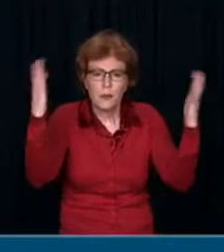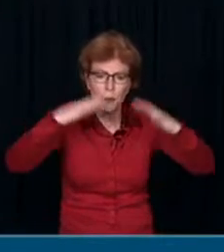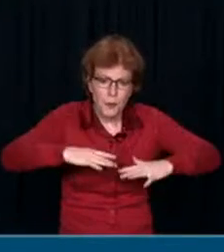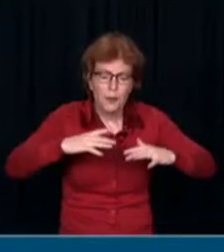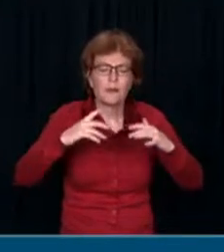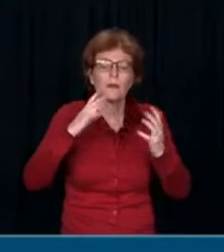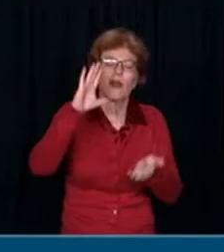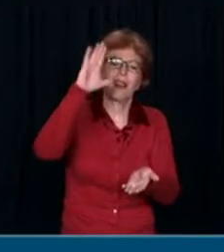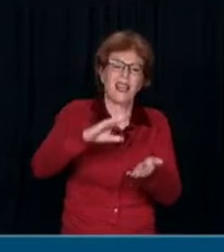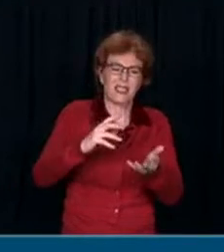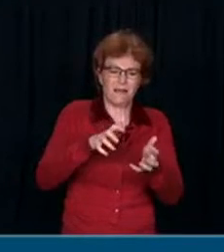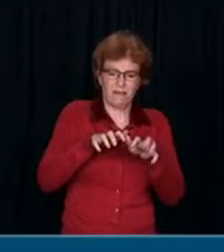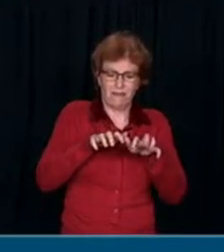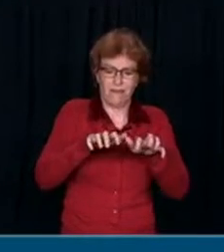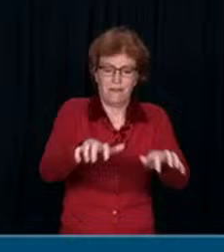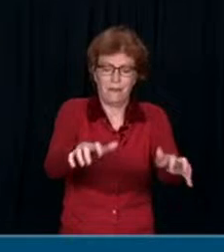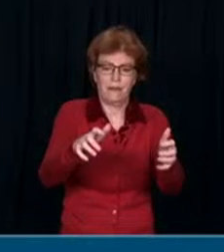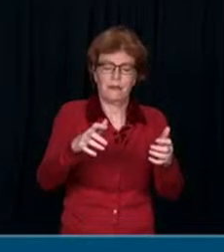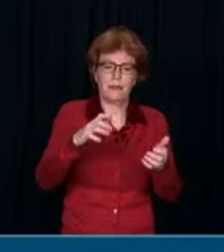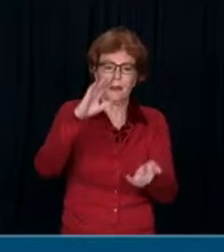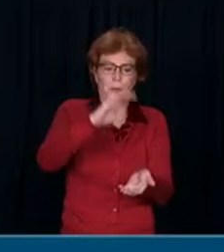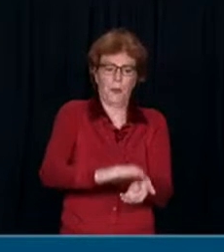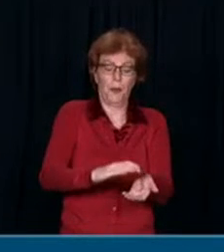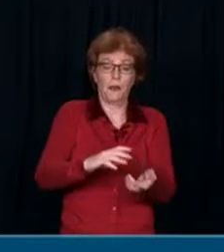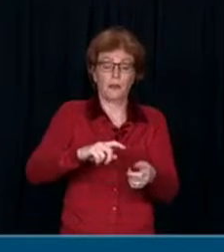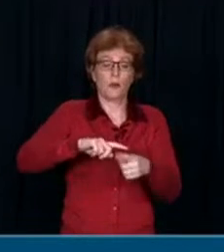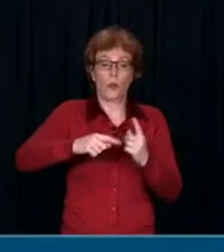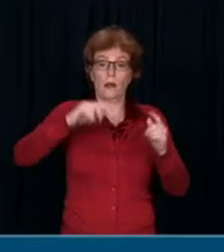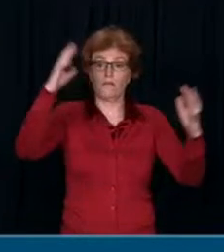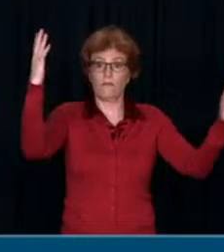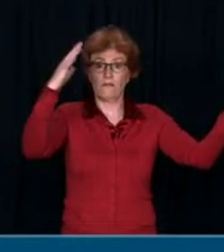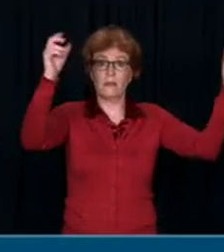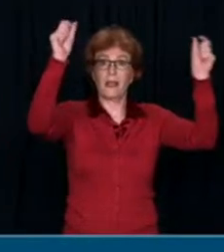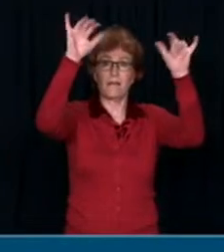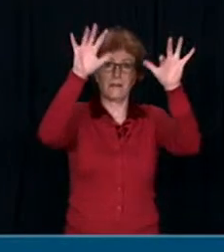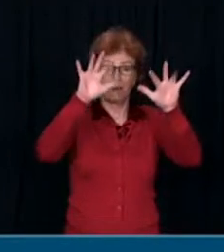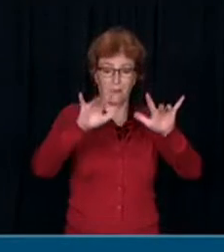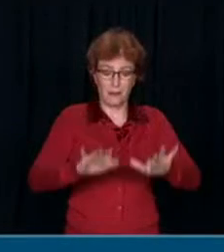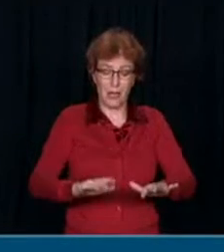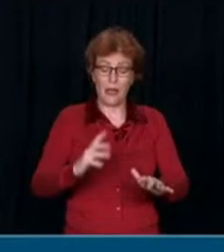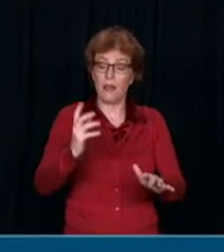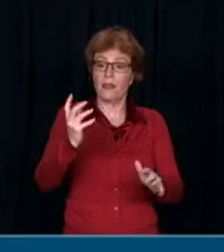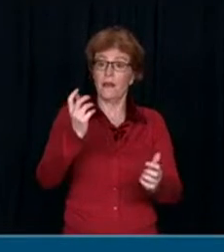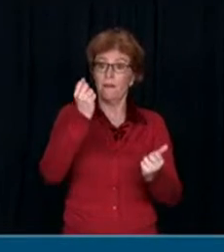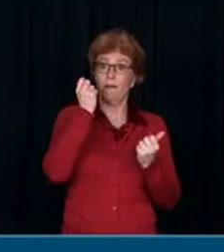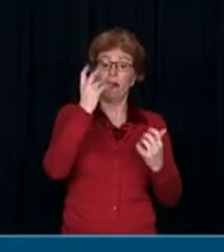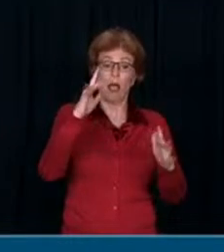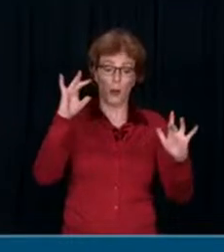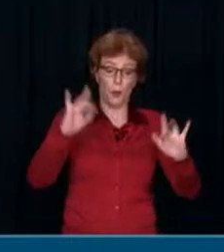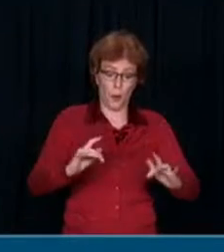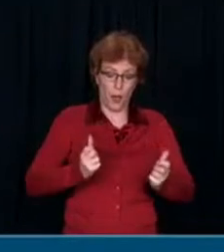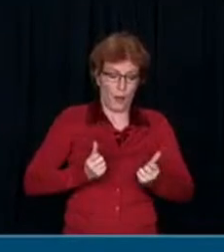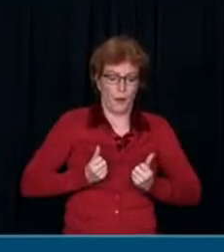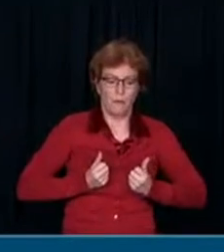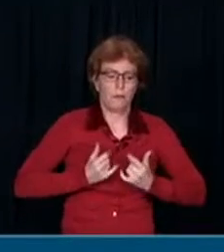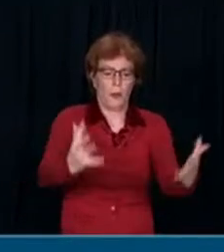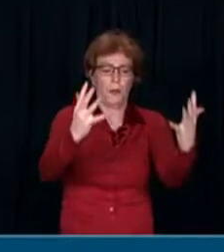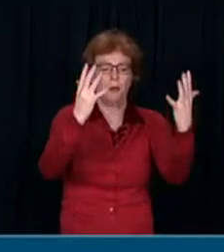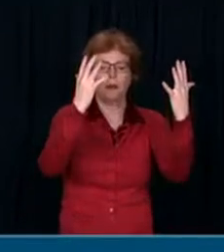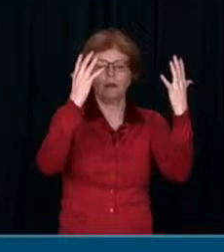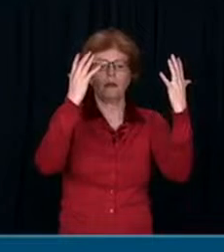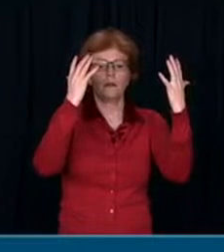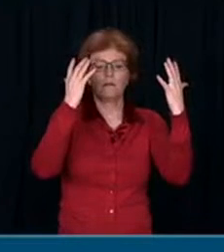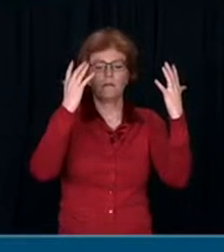less debris in those forests, because once the fire hits the debris, and that's what takes the